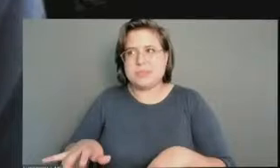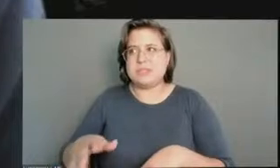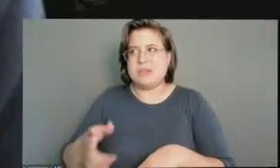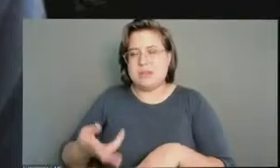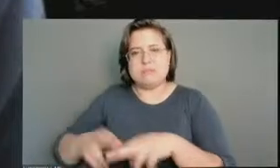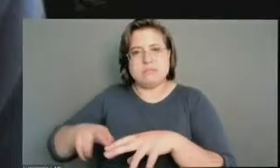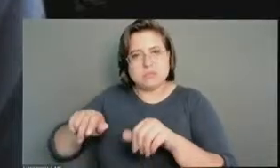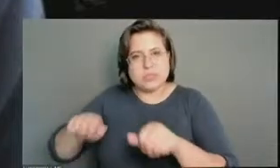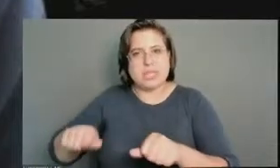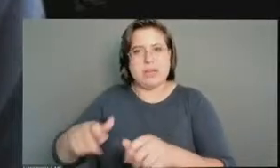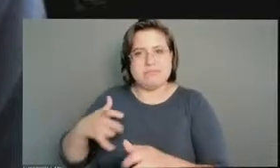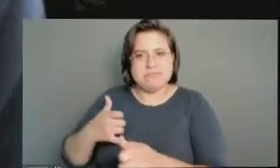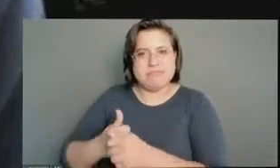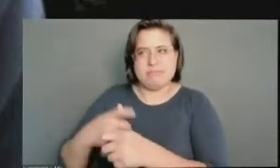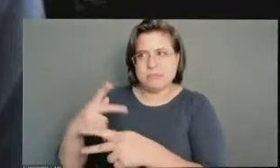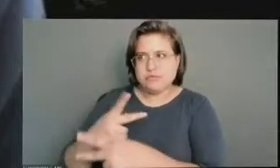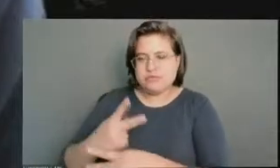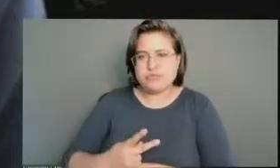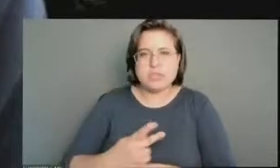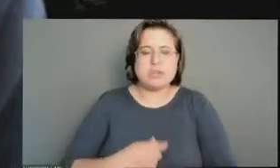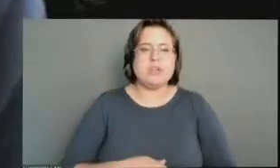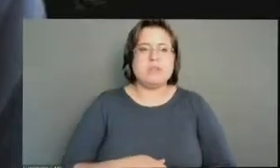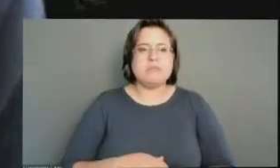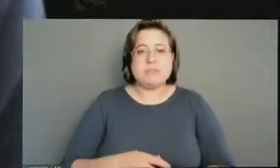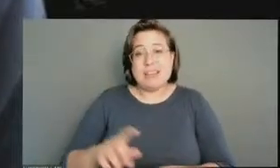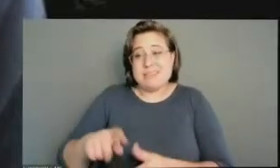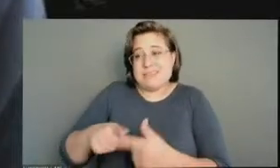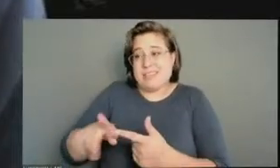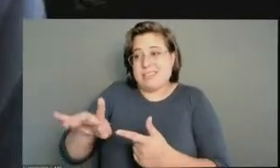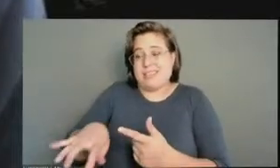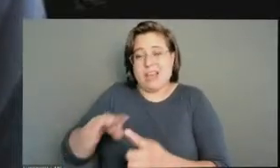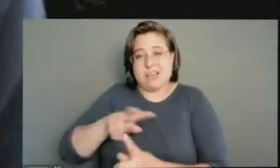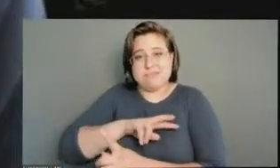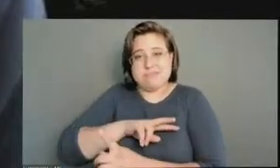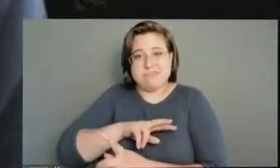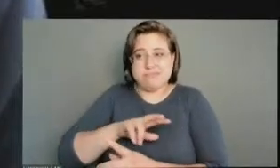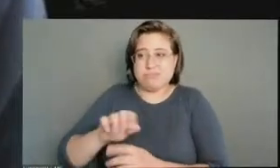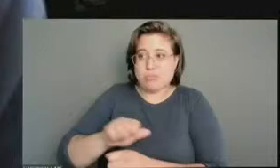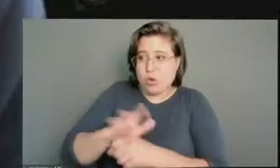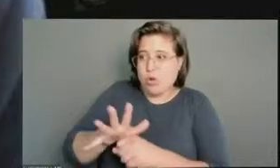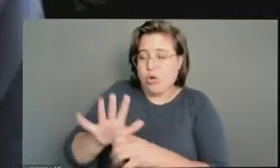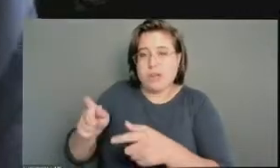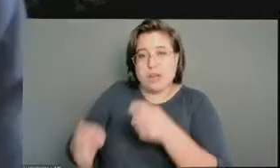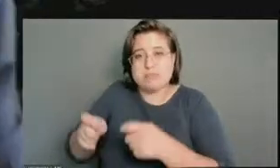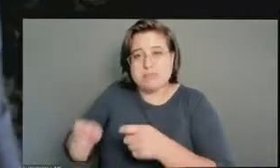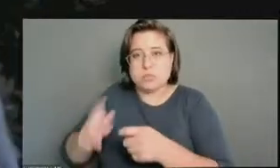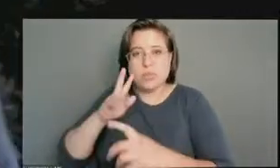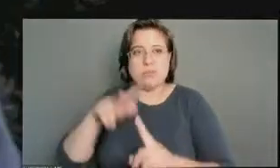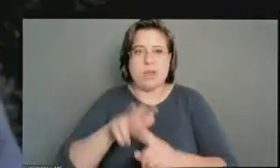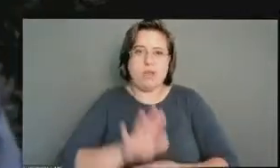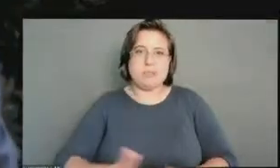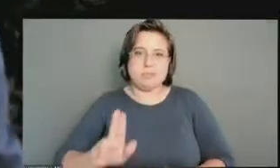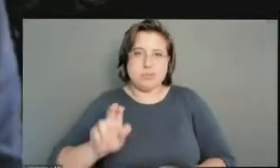of disabilities, not just people with long COVID. So very much appreciate your recommendations around that.